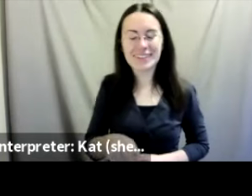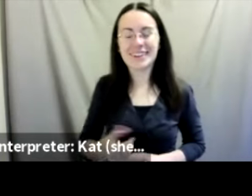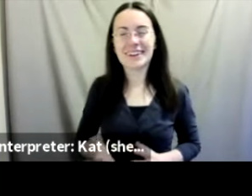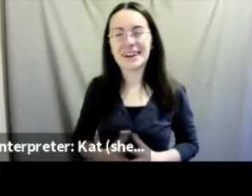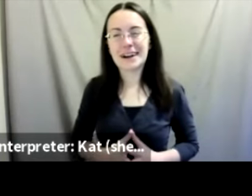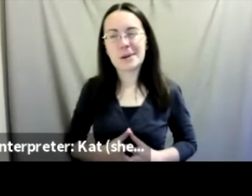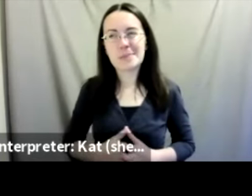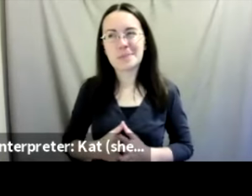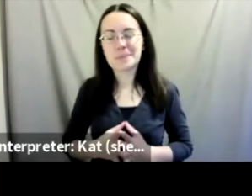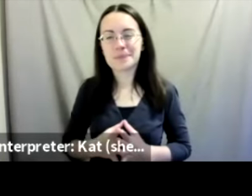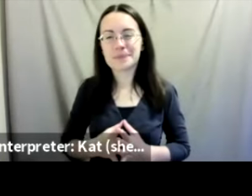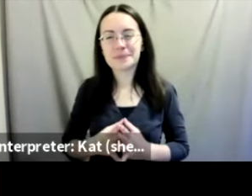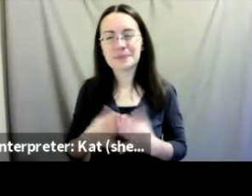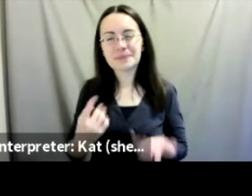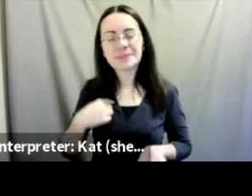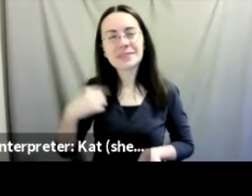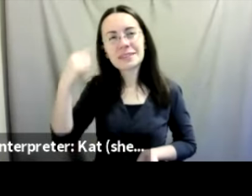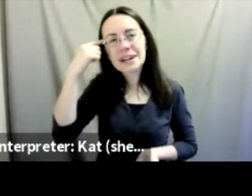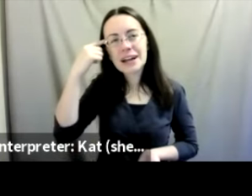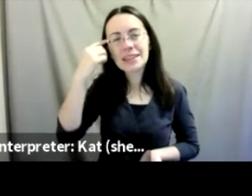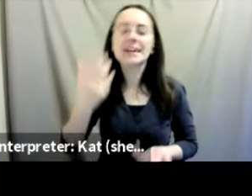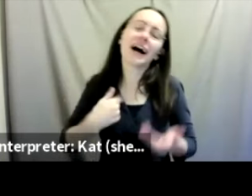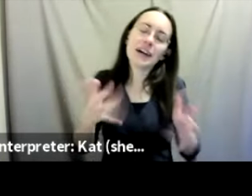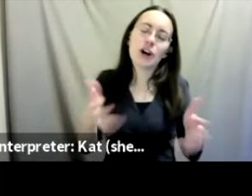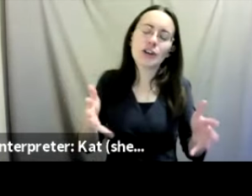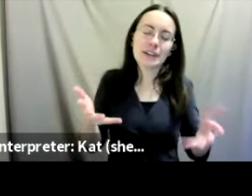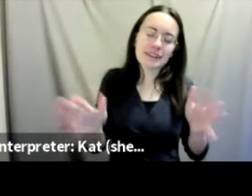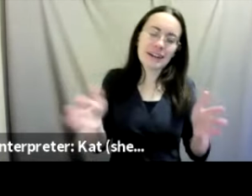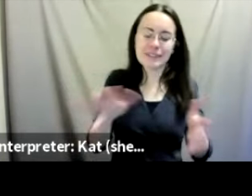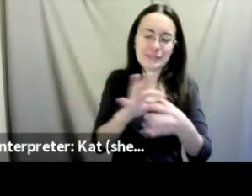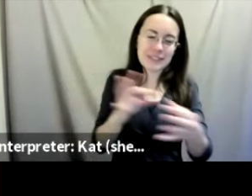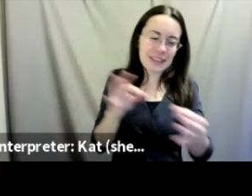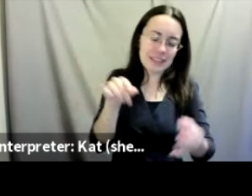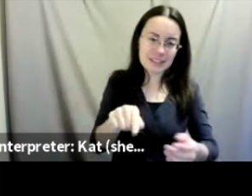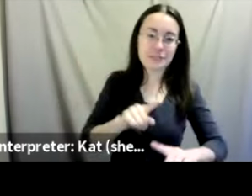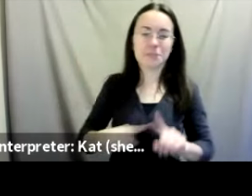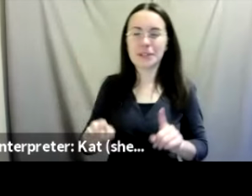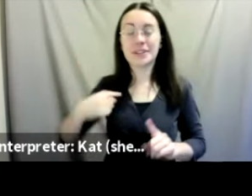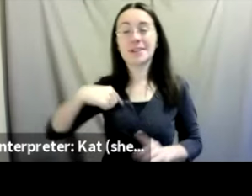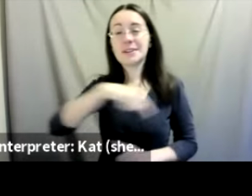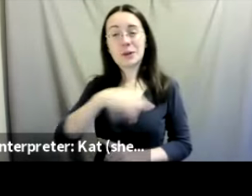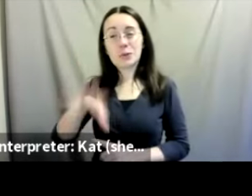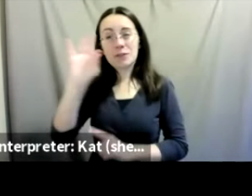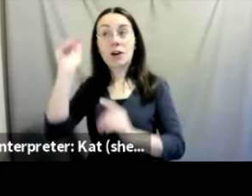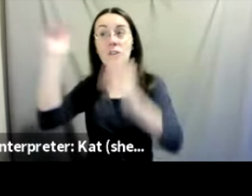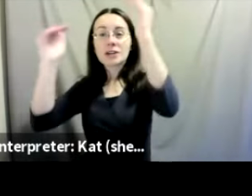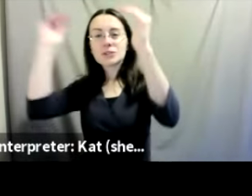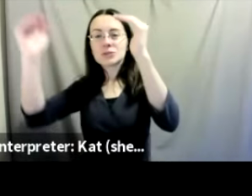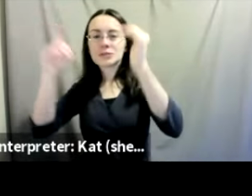I think that we found, I already kind of said this, but I think that we found on the whole that adults are way more supportive than we